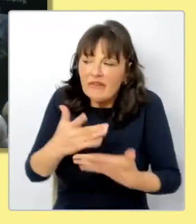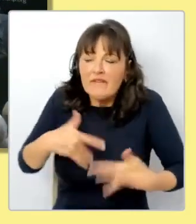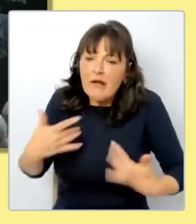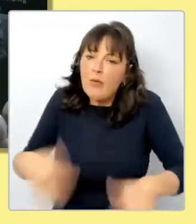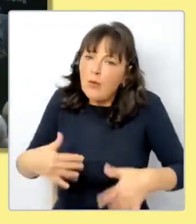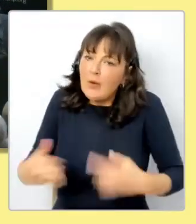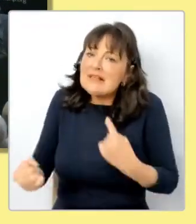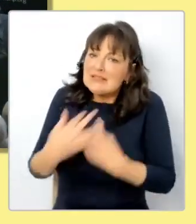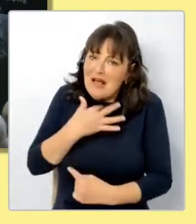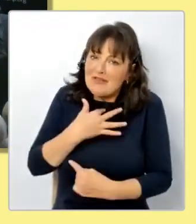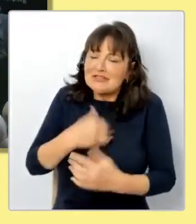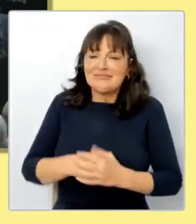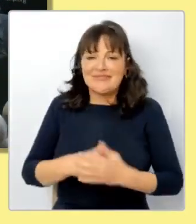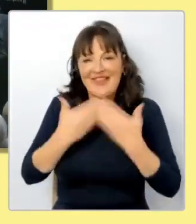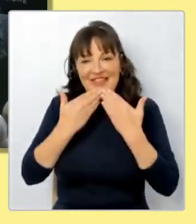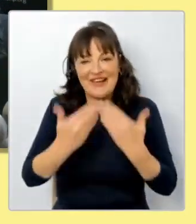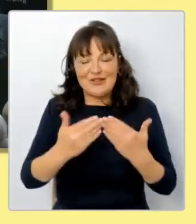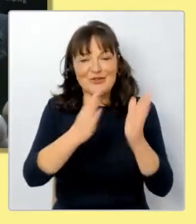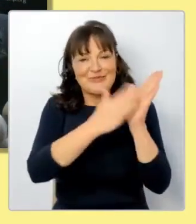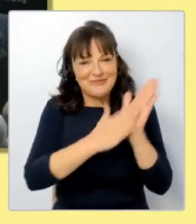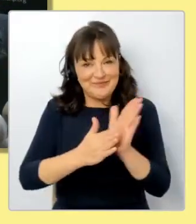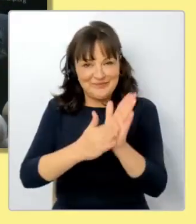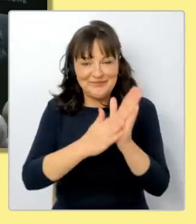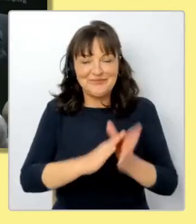Thank you. And,